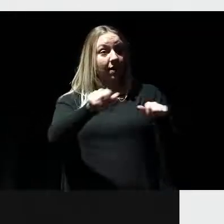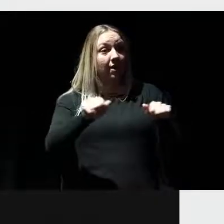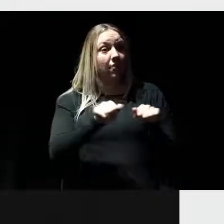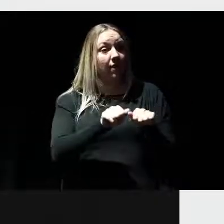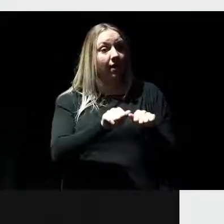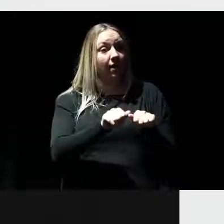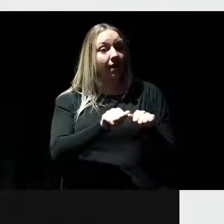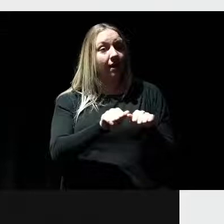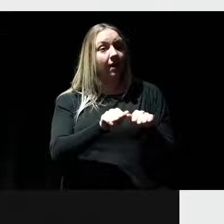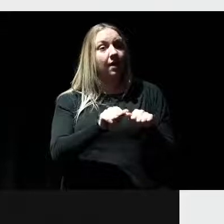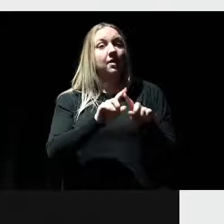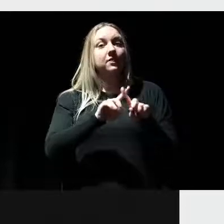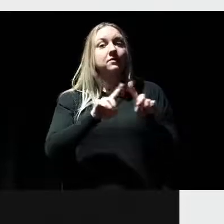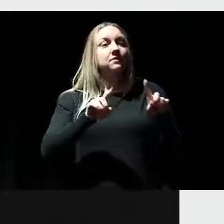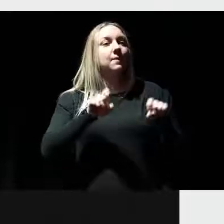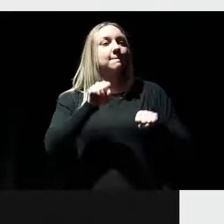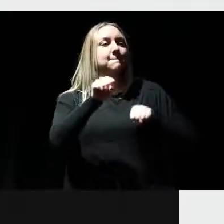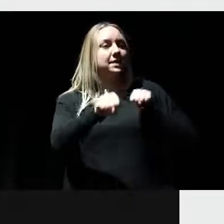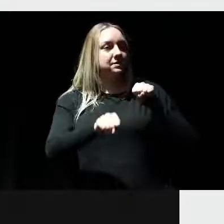of bicycle